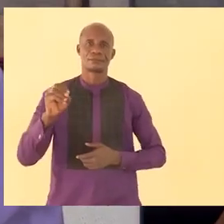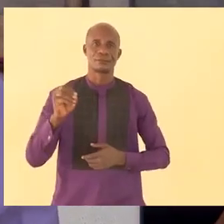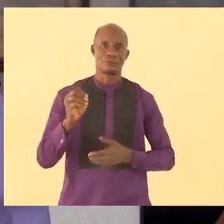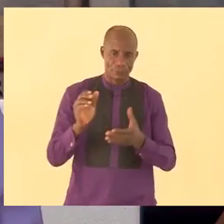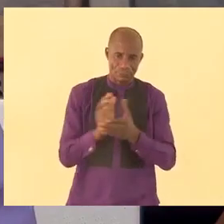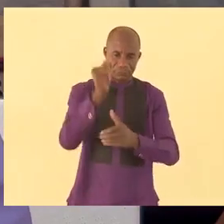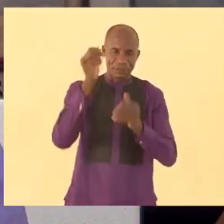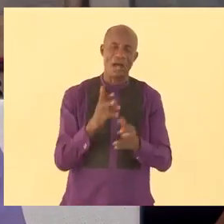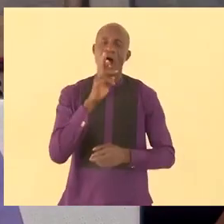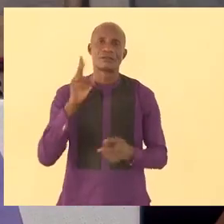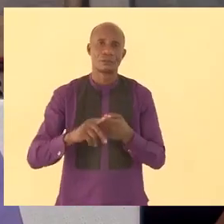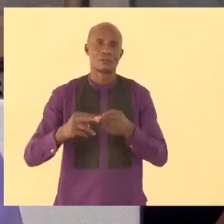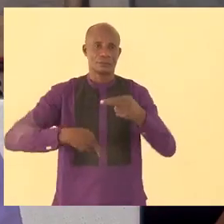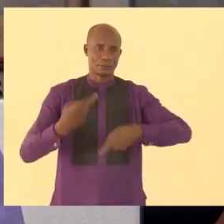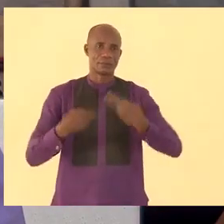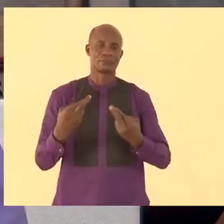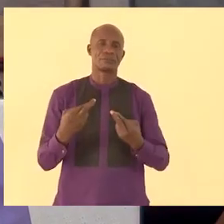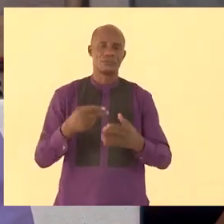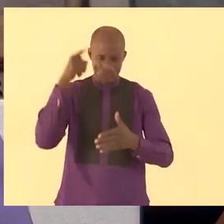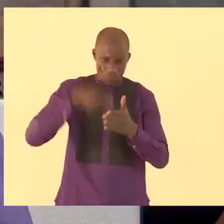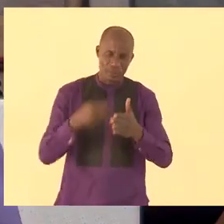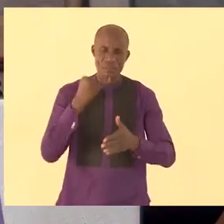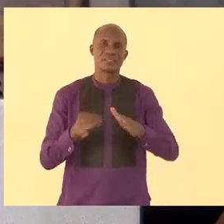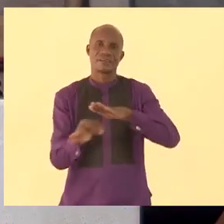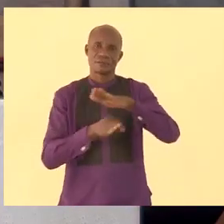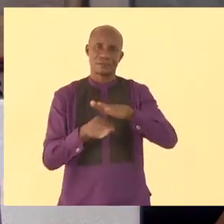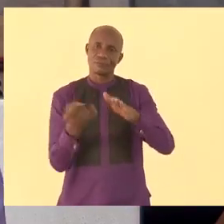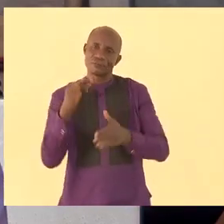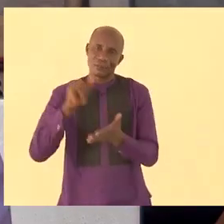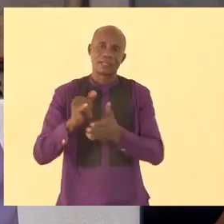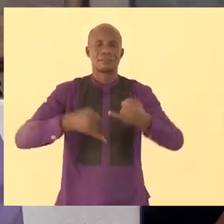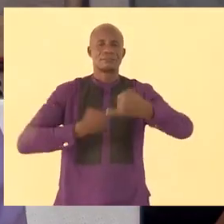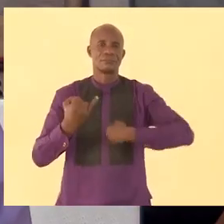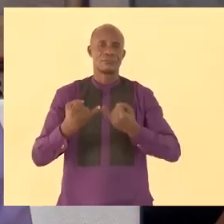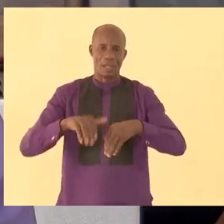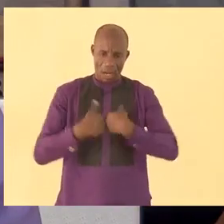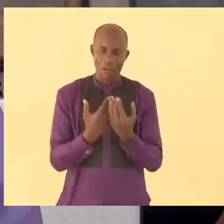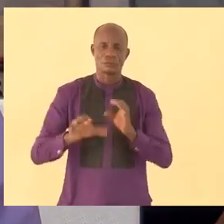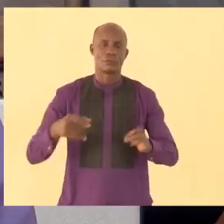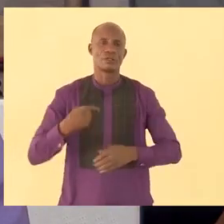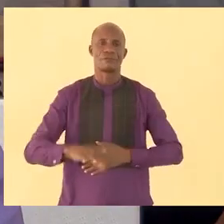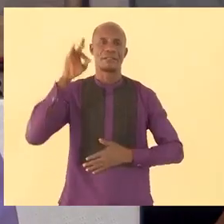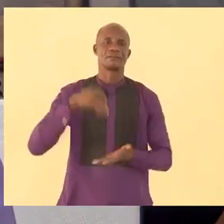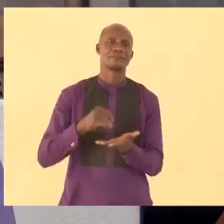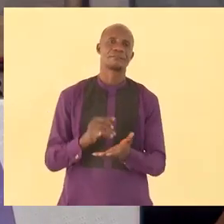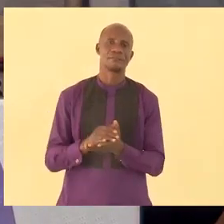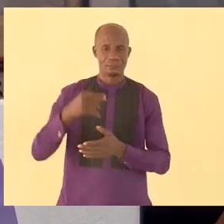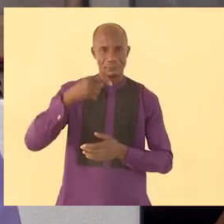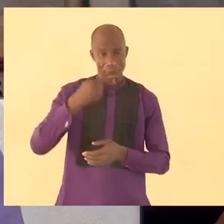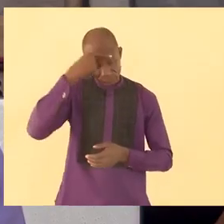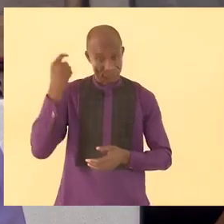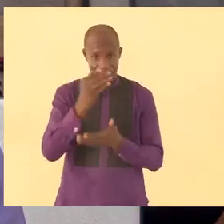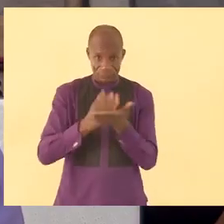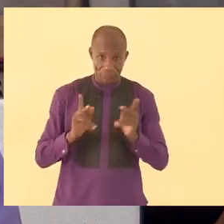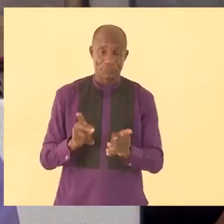So if believers are to rejoice irrespective of their circumstances, what is the basis of that joy? How are we to find that joy? Because